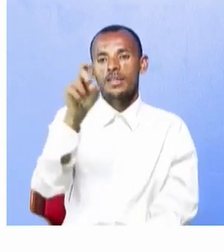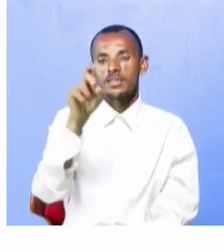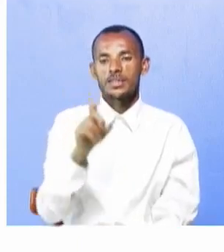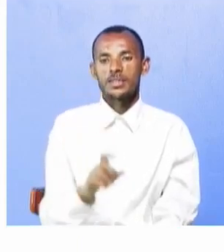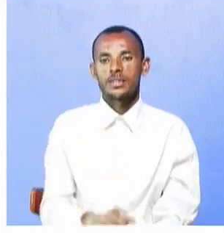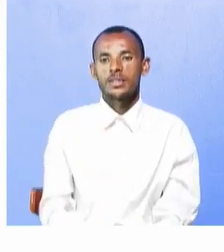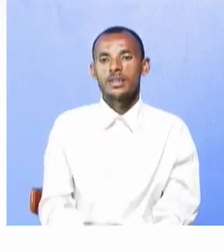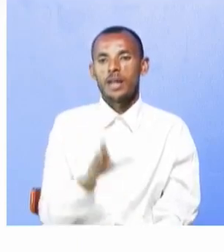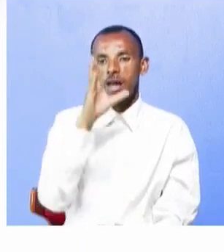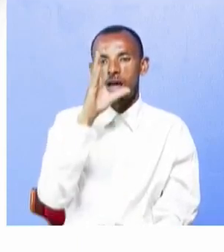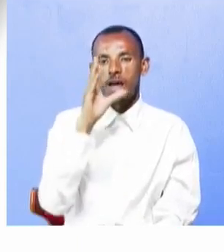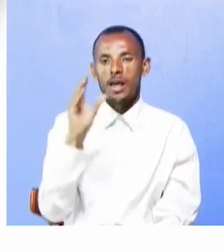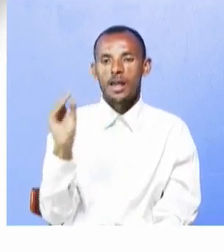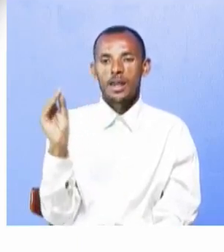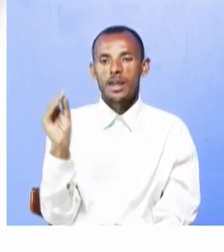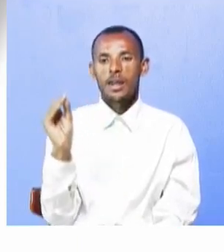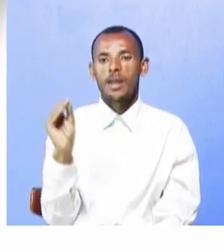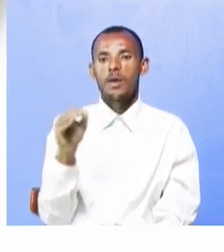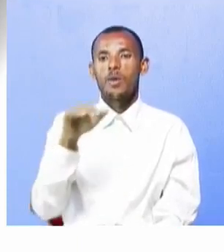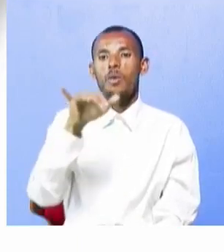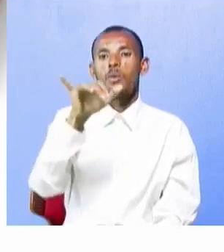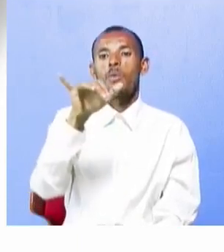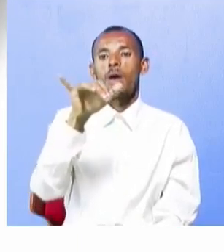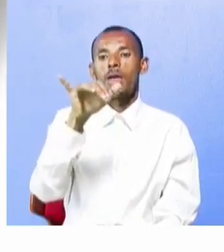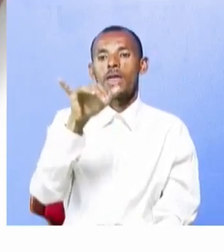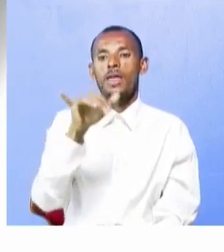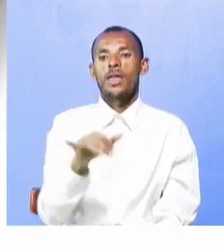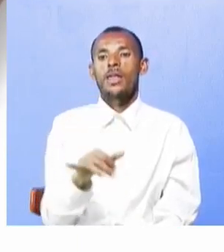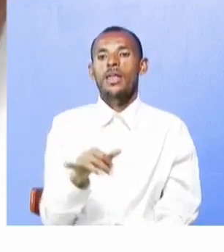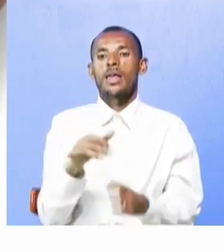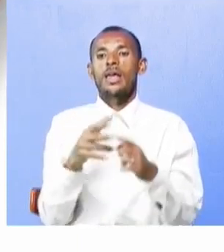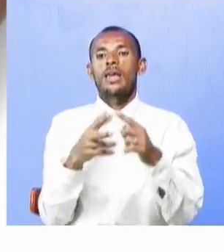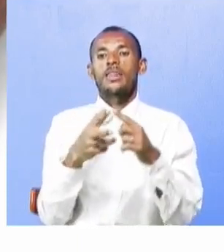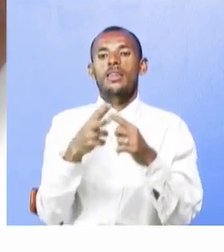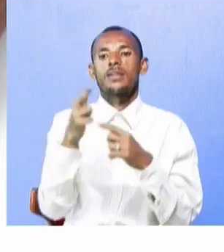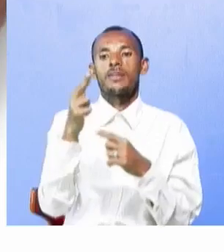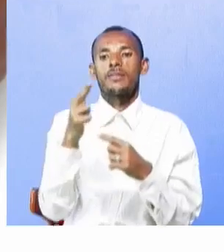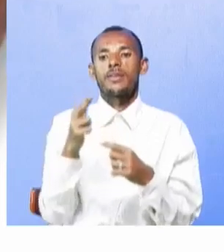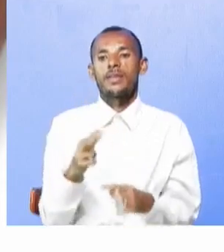x and y intercepts.